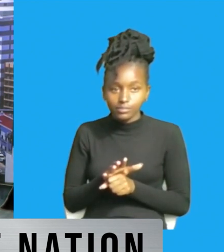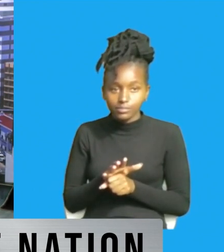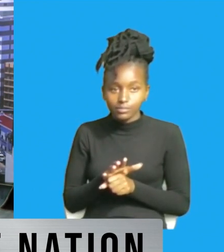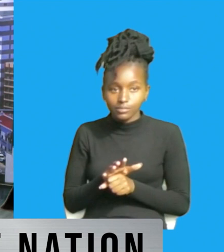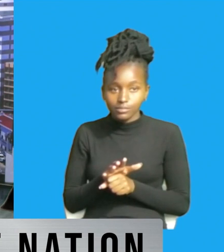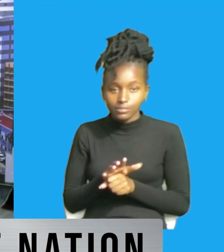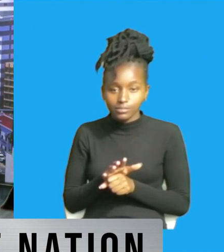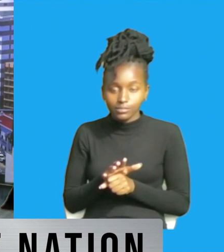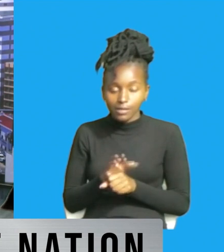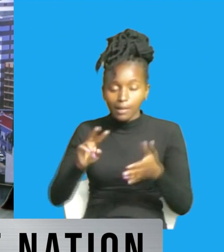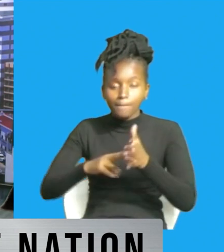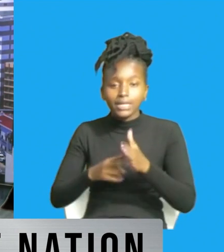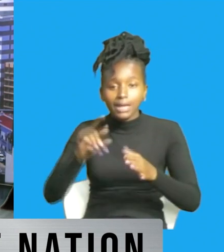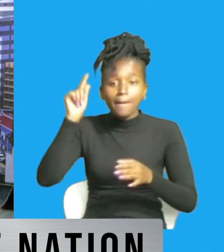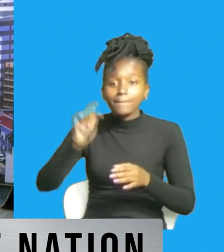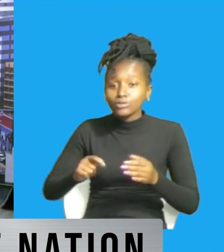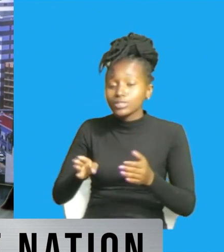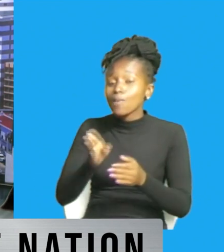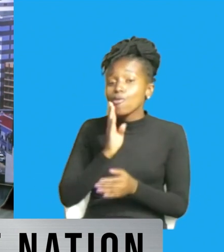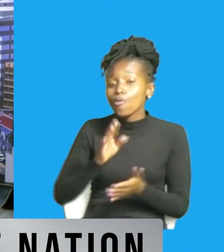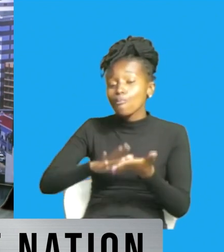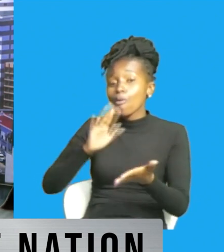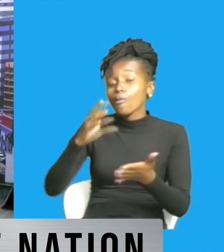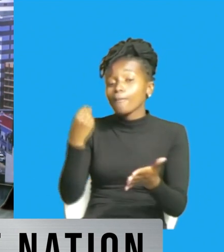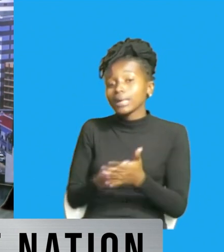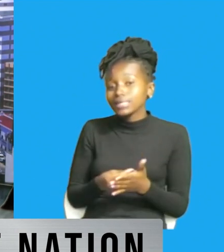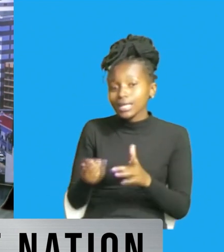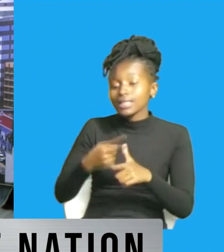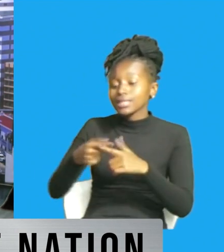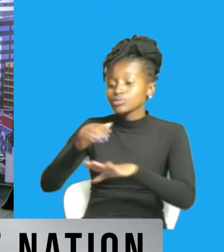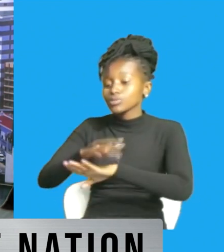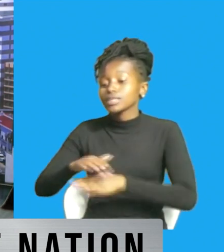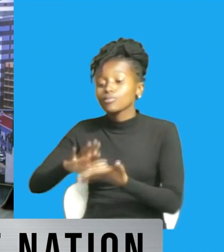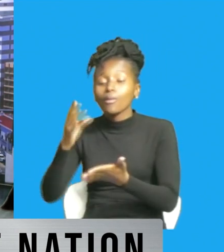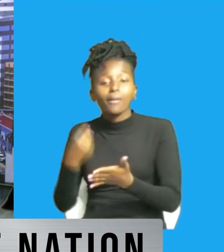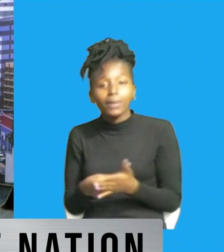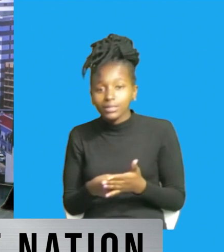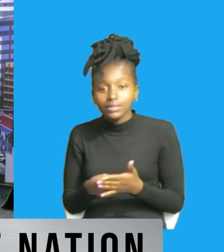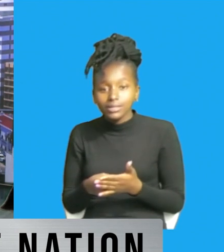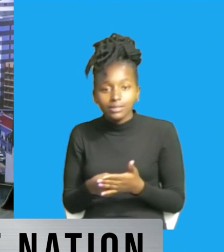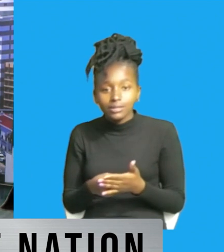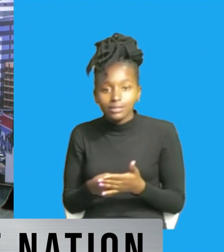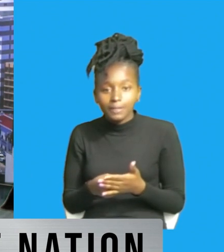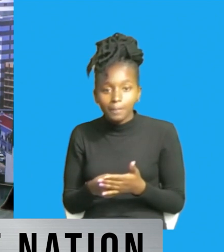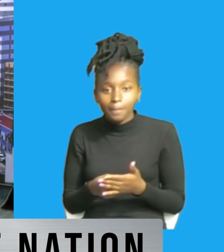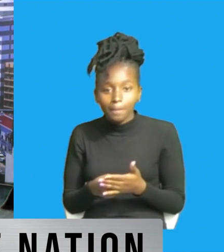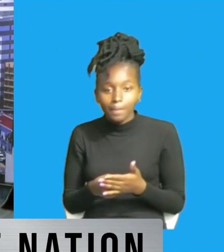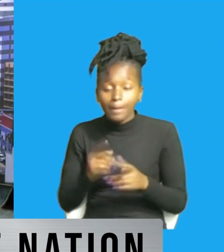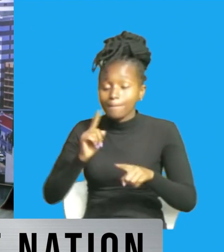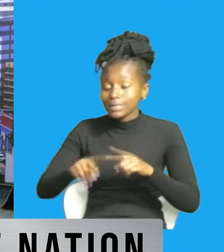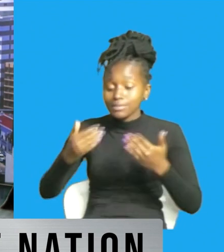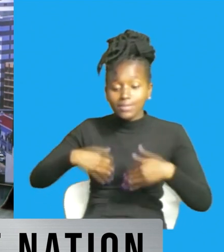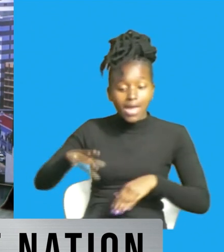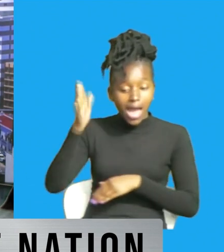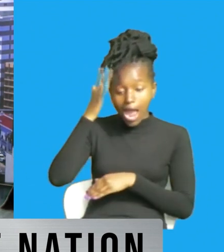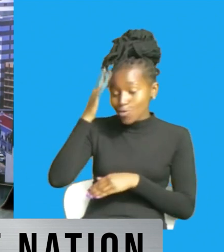to borrow more for us to get out of there. Is that what is happening? Hata wakisema hivyo ama waseme aje, the fact is that we are still having